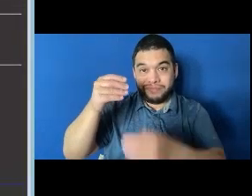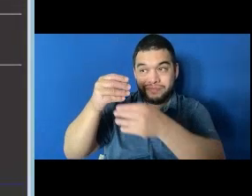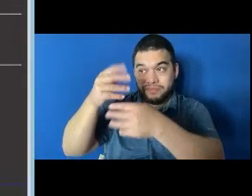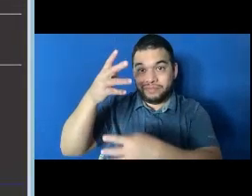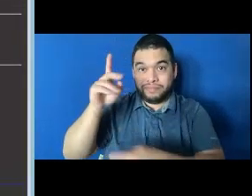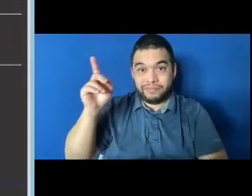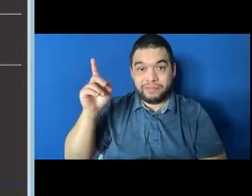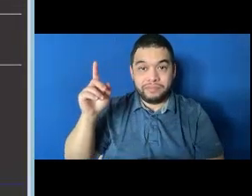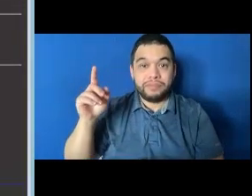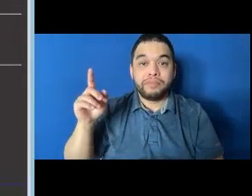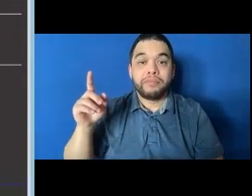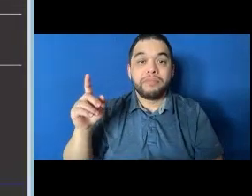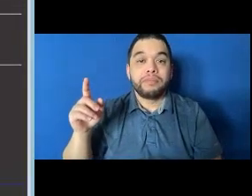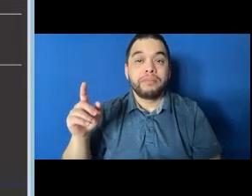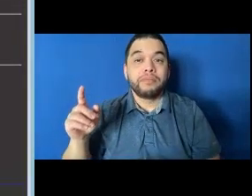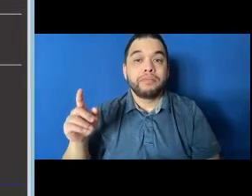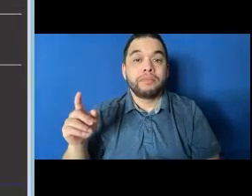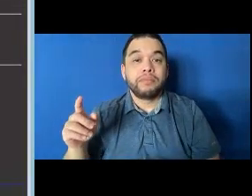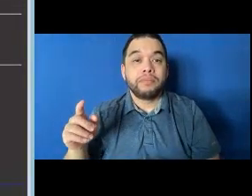original things, and we can go to original